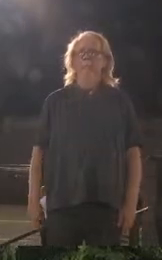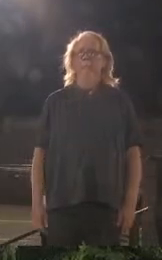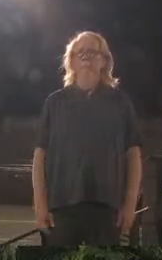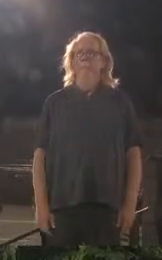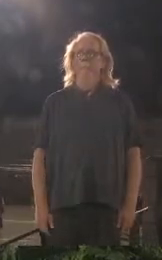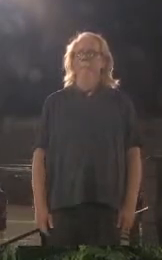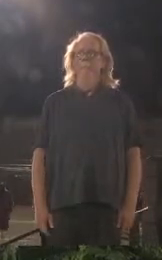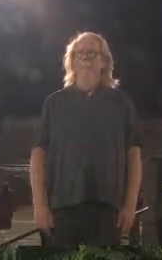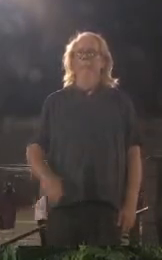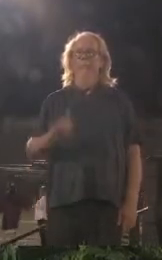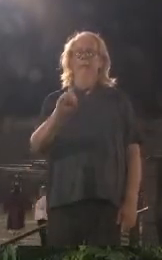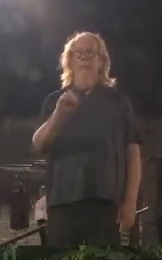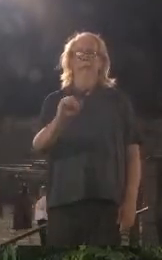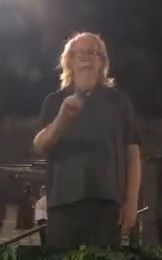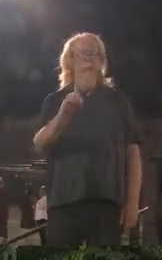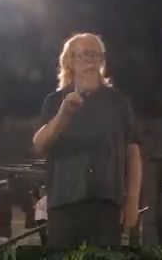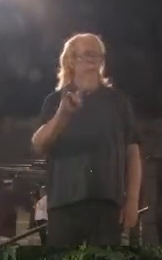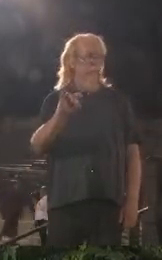David Hernandez.